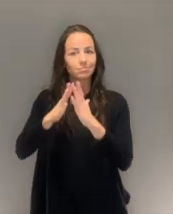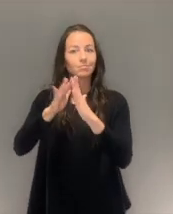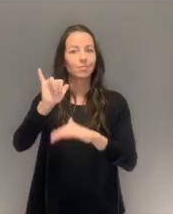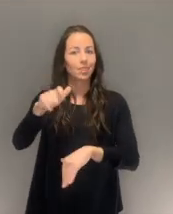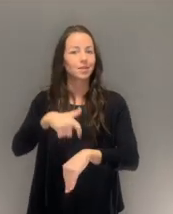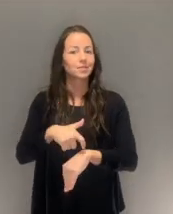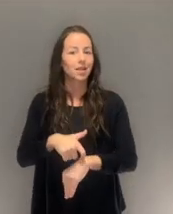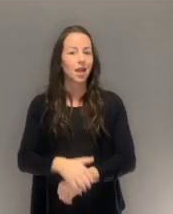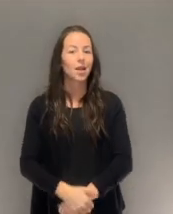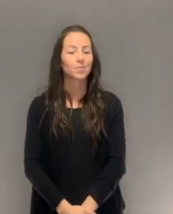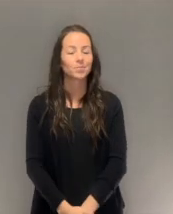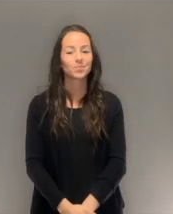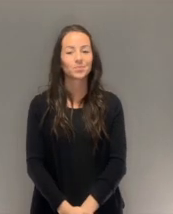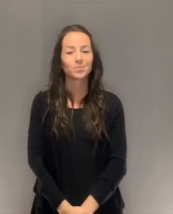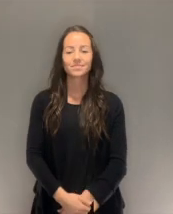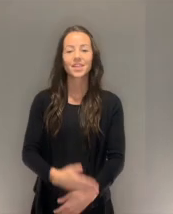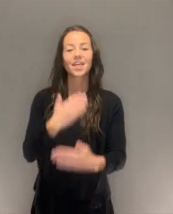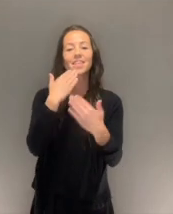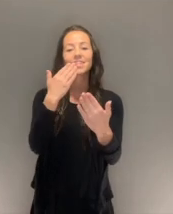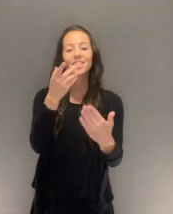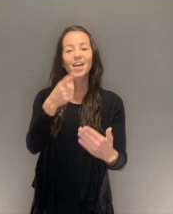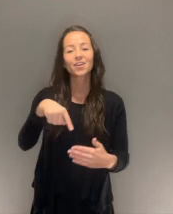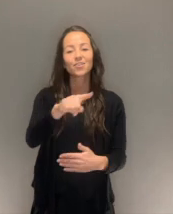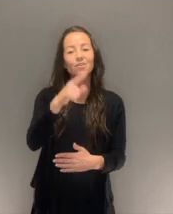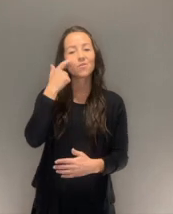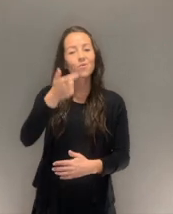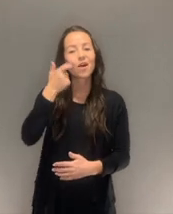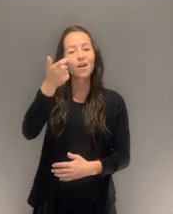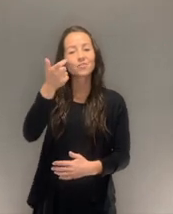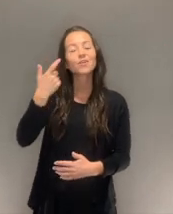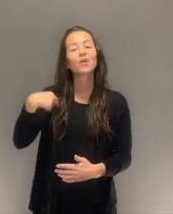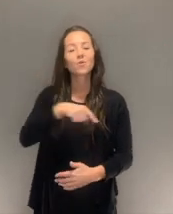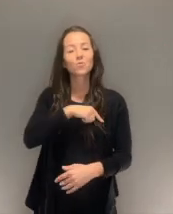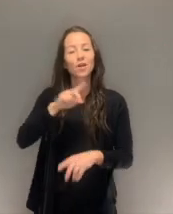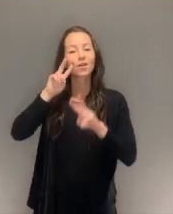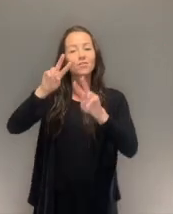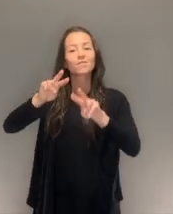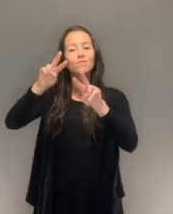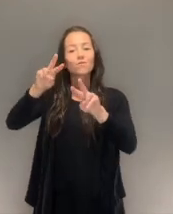time period. Thank you for listening, and I look forward to sharing more Art Minutes with you